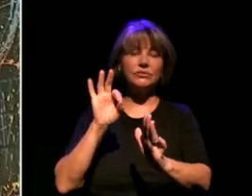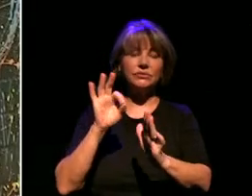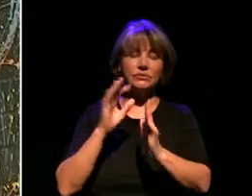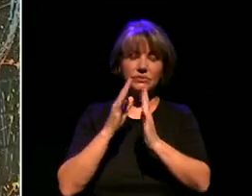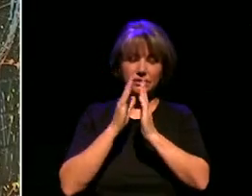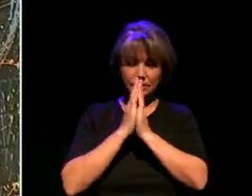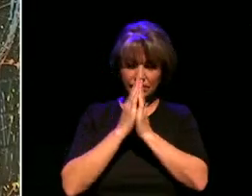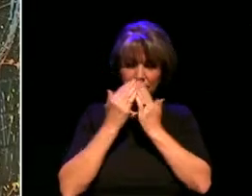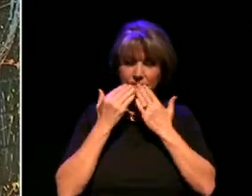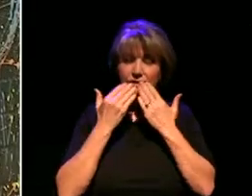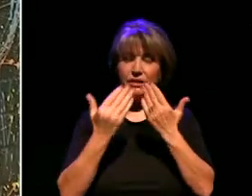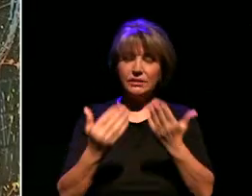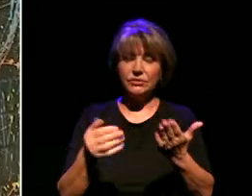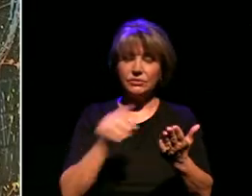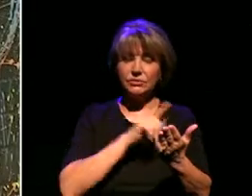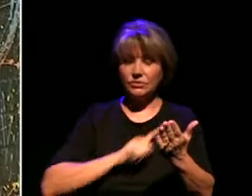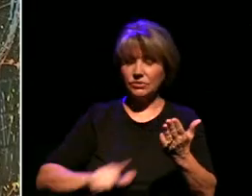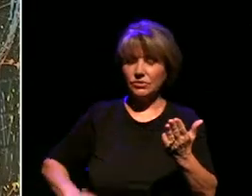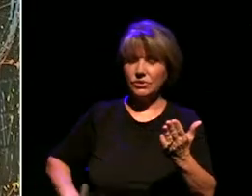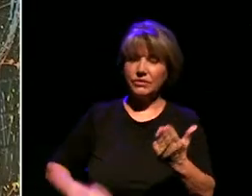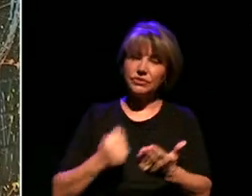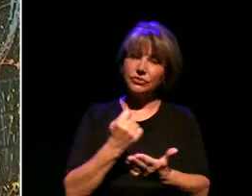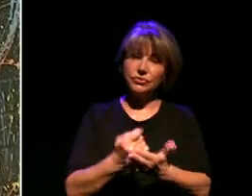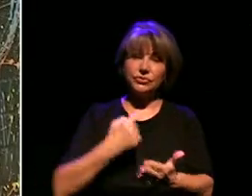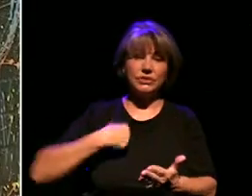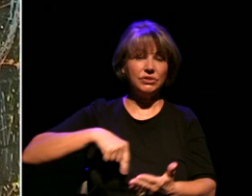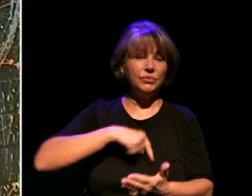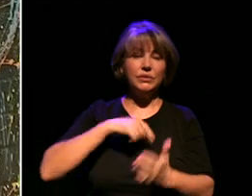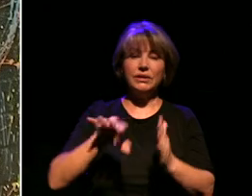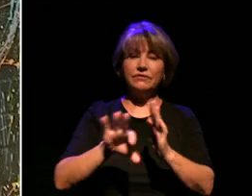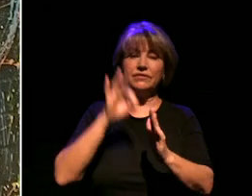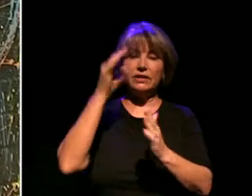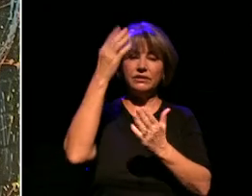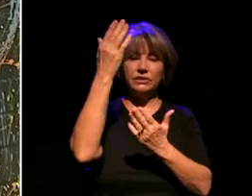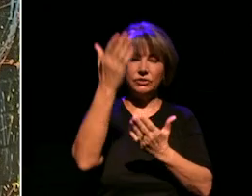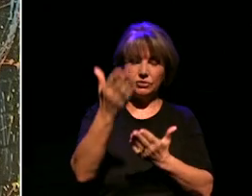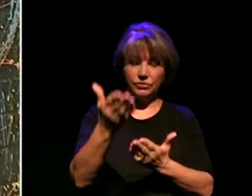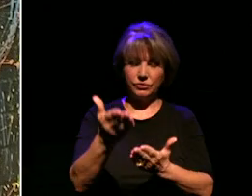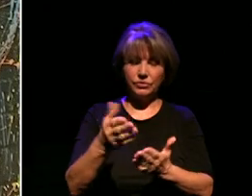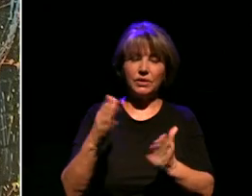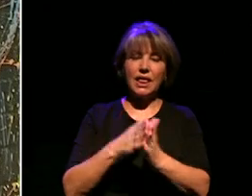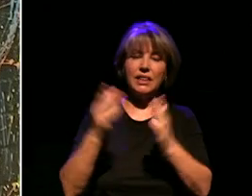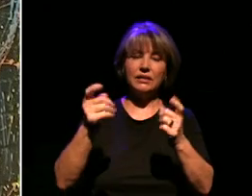found. Thank you, Lord, a treasure we found in you.